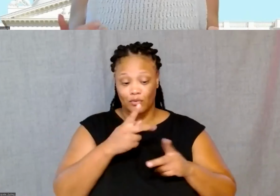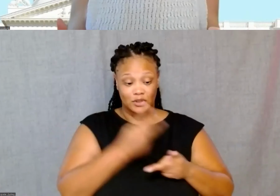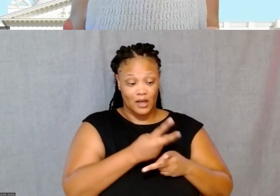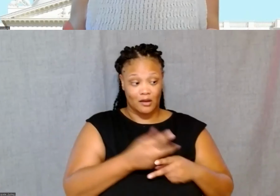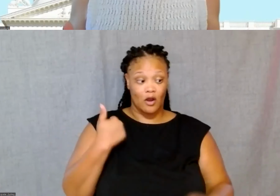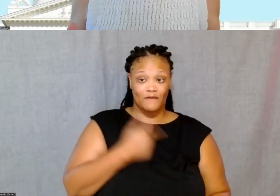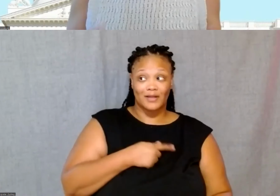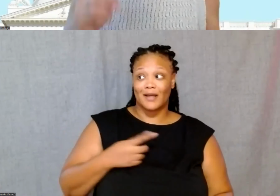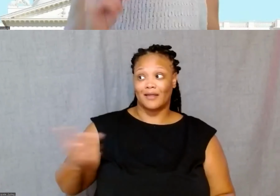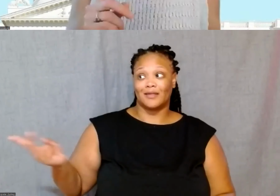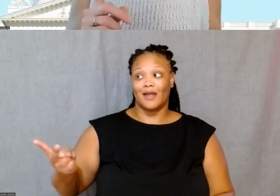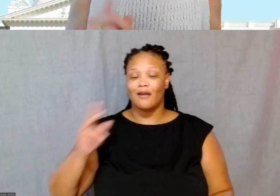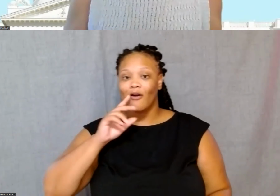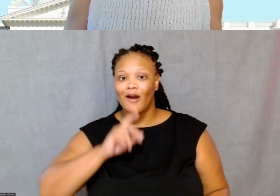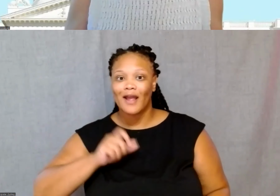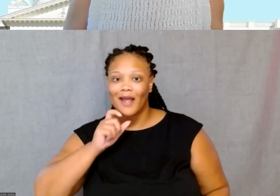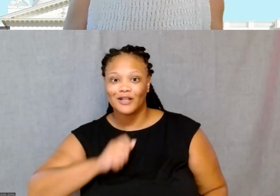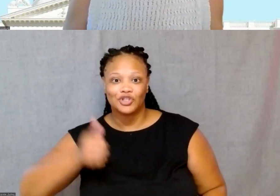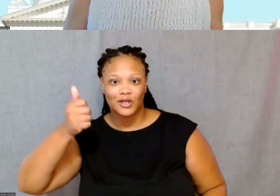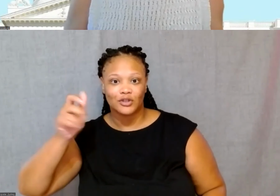don't have as much, while we are an